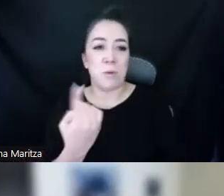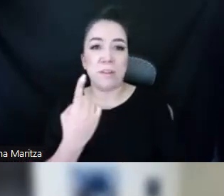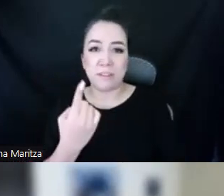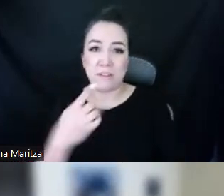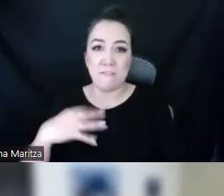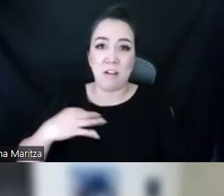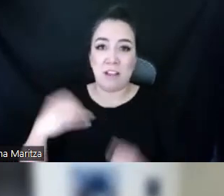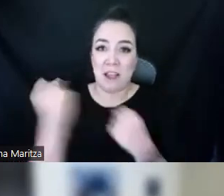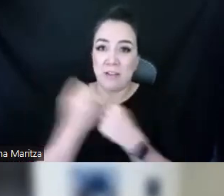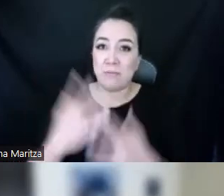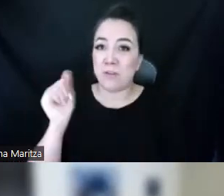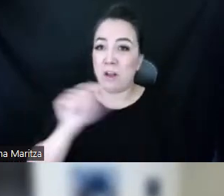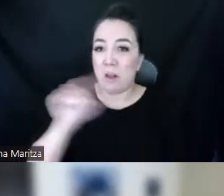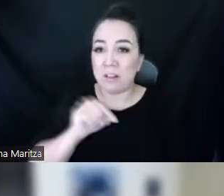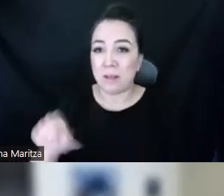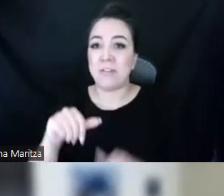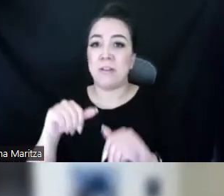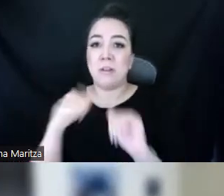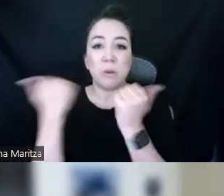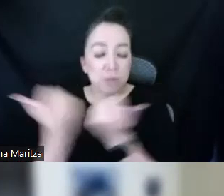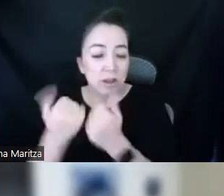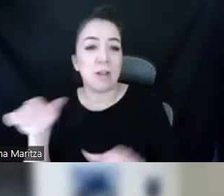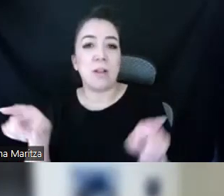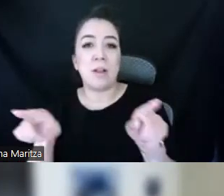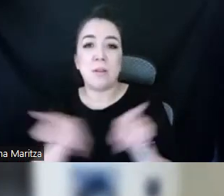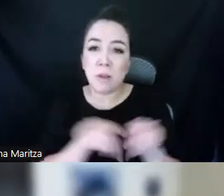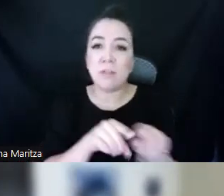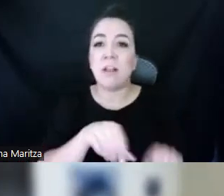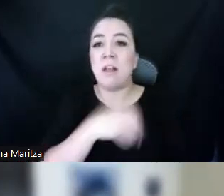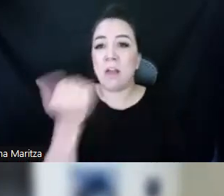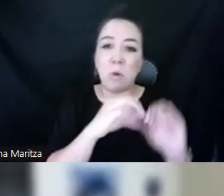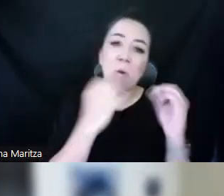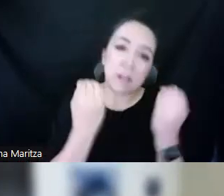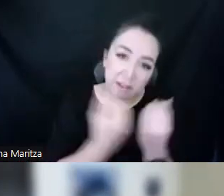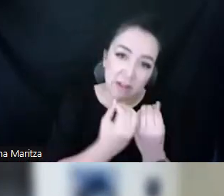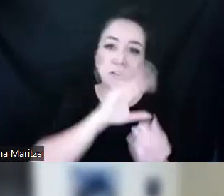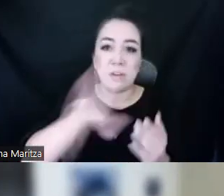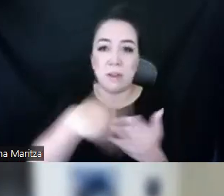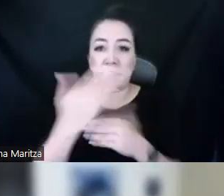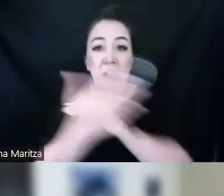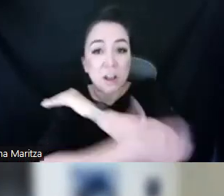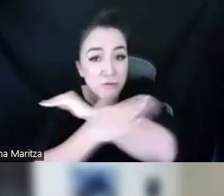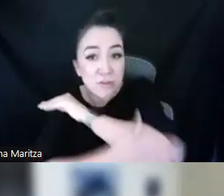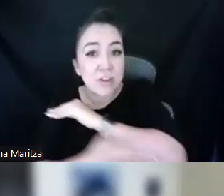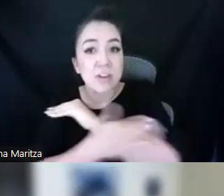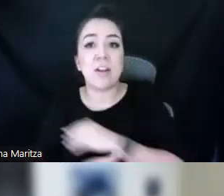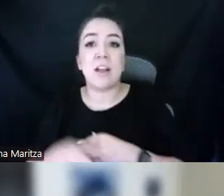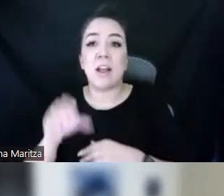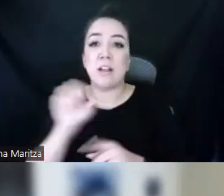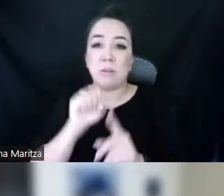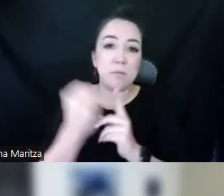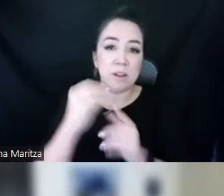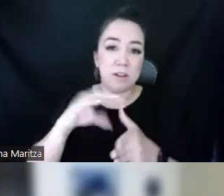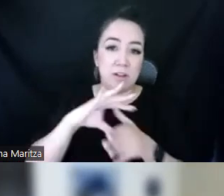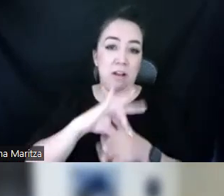volunteer advocates for the Alzheimer's Association, as well as other organizations around the country, and a social media content